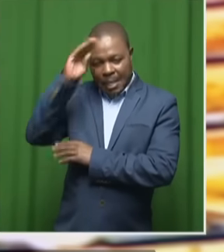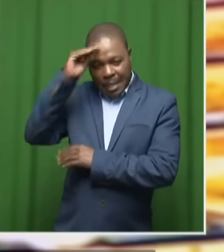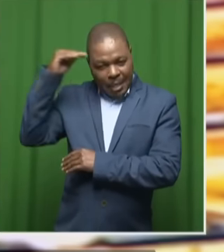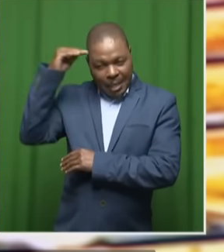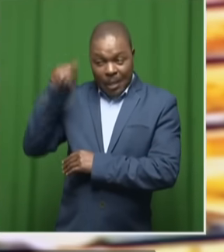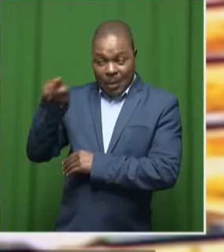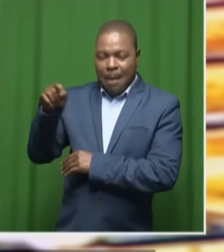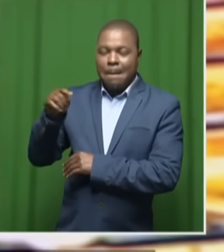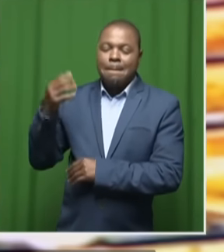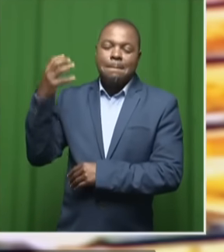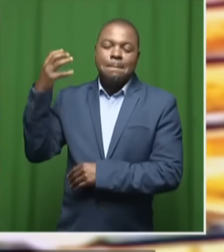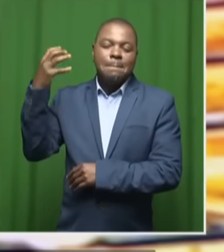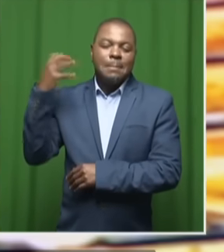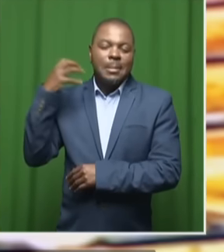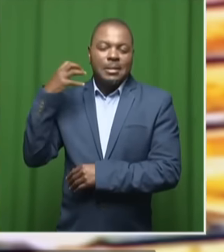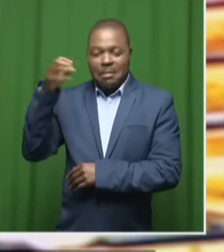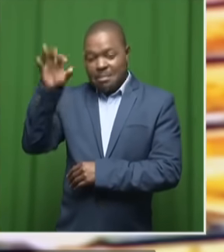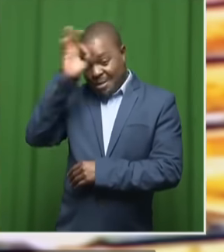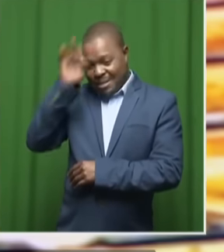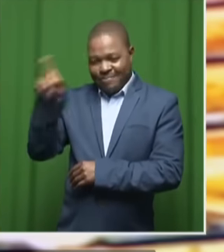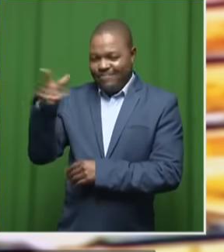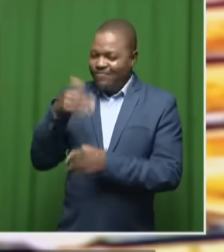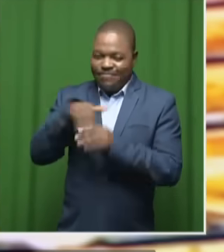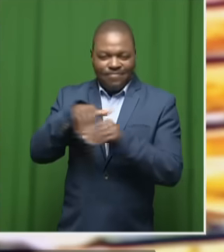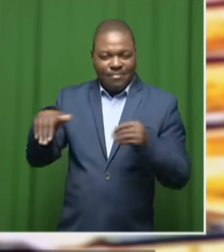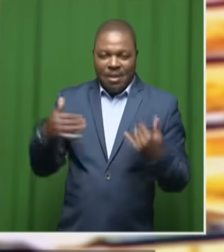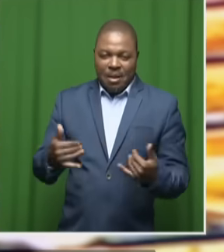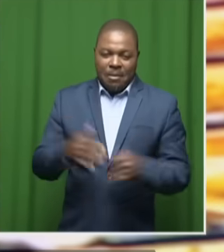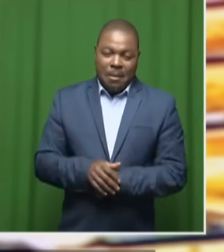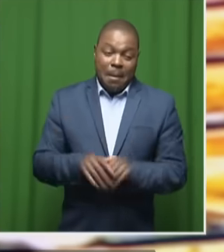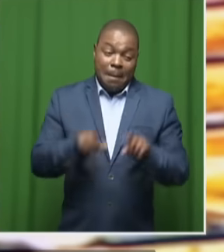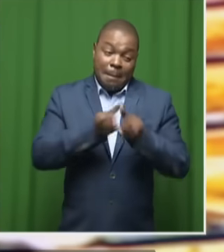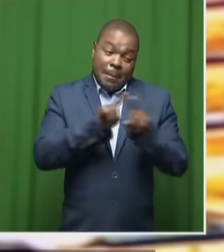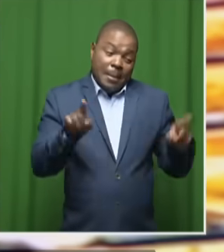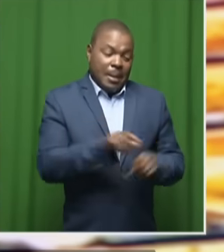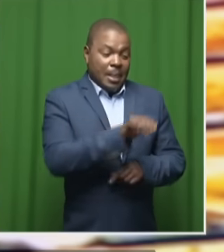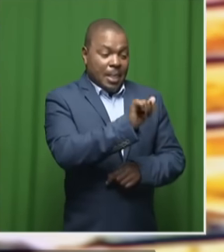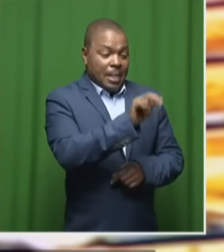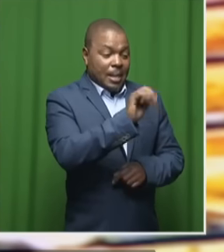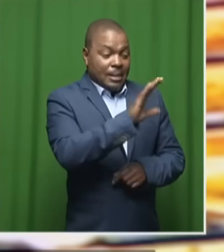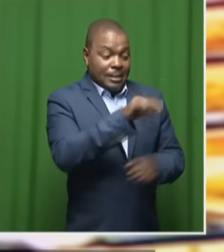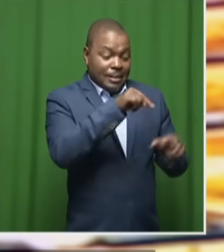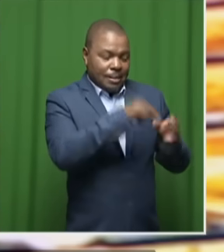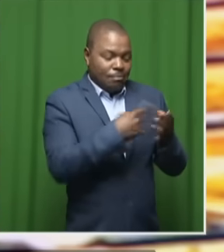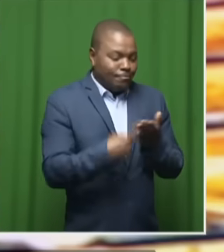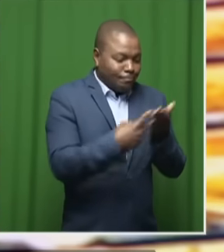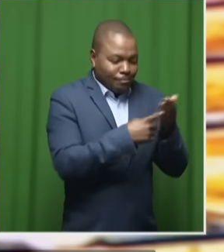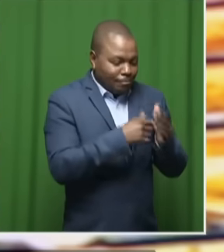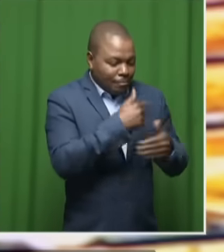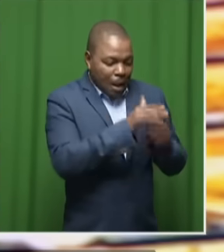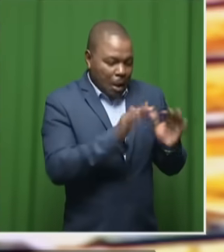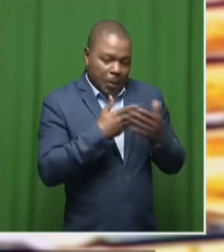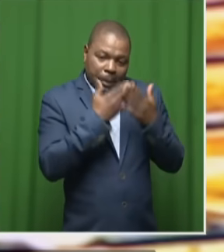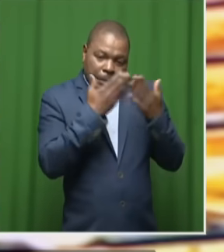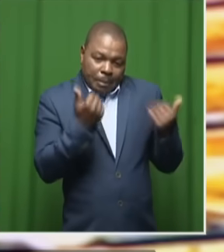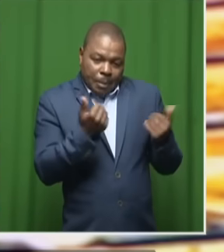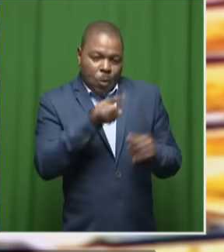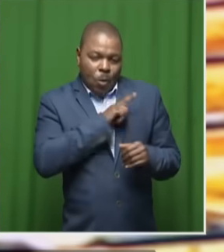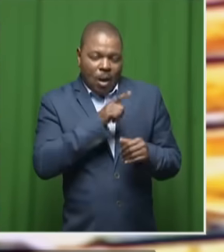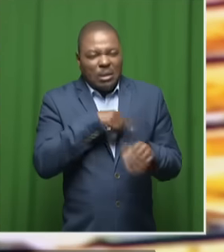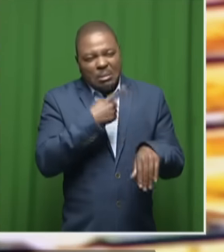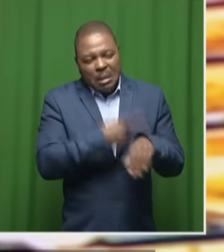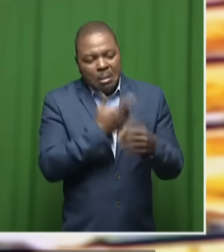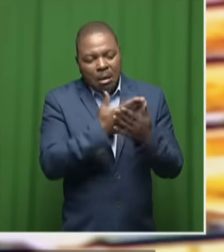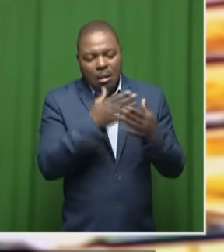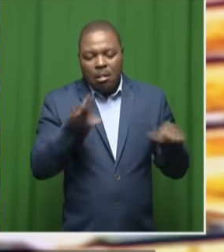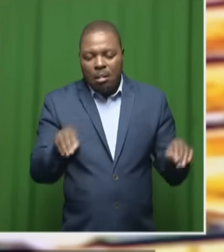Police. But we don't know as to negotiations within the ANC how it's going to happen, because they can always replace